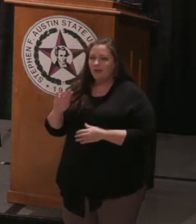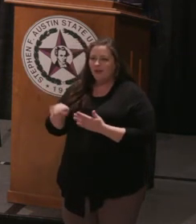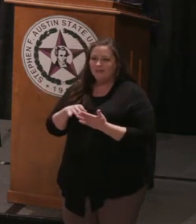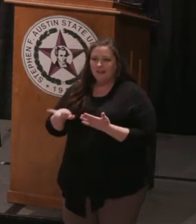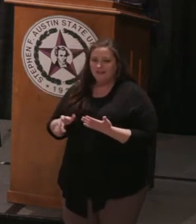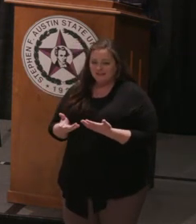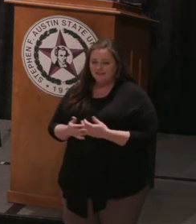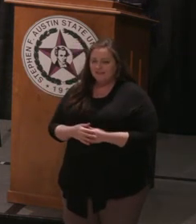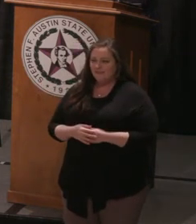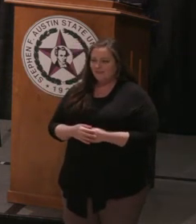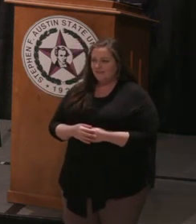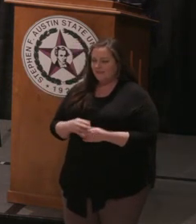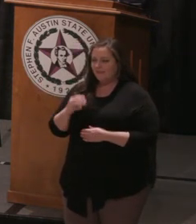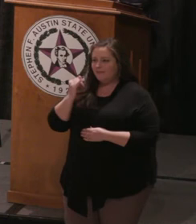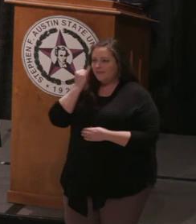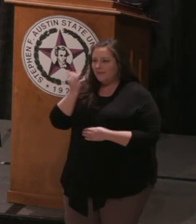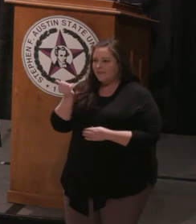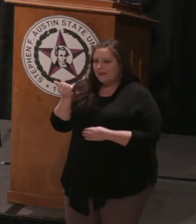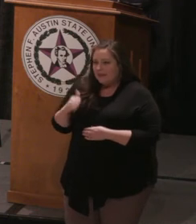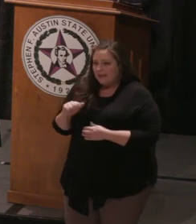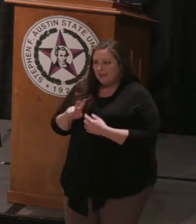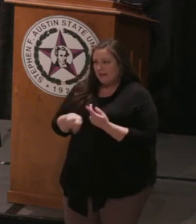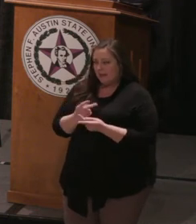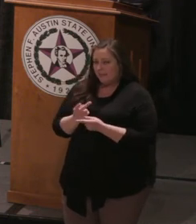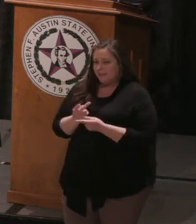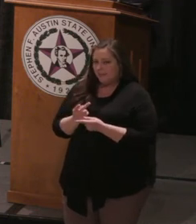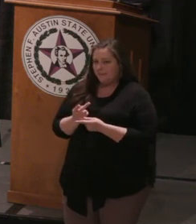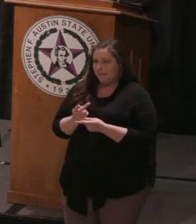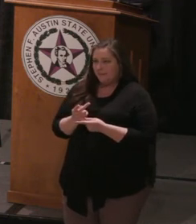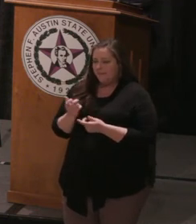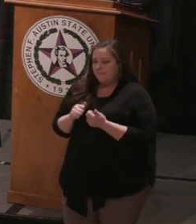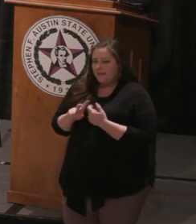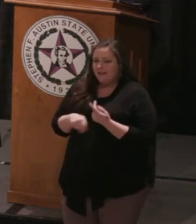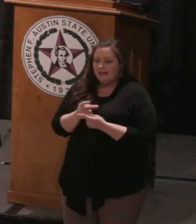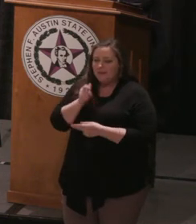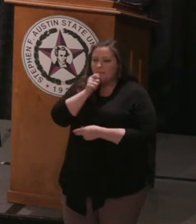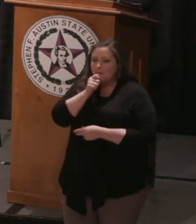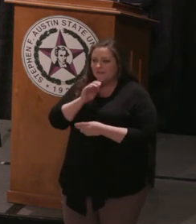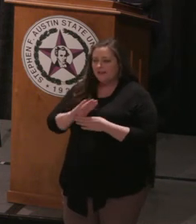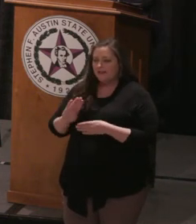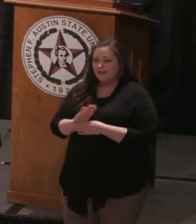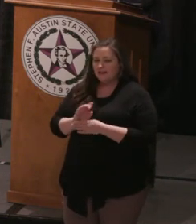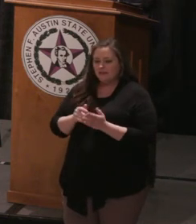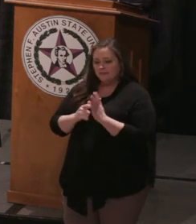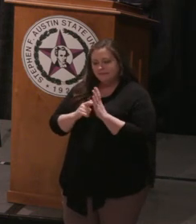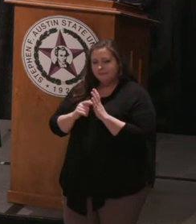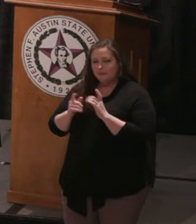So if there's any type of private entity dictating